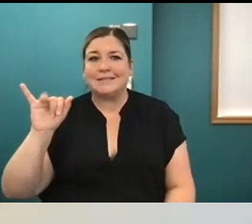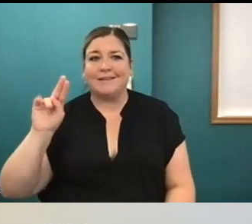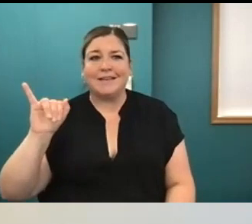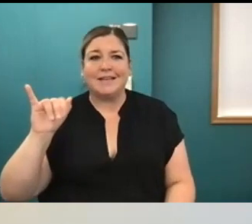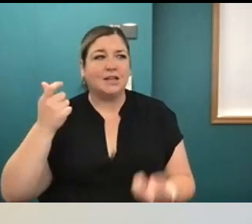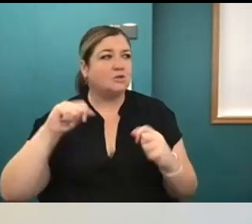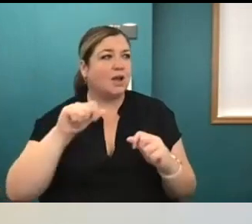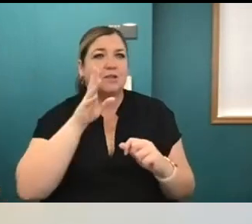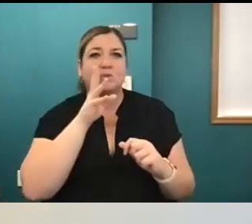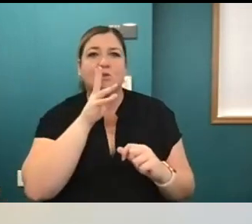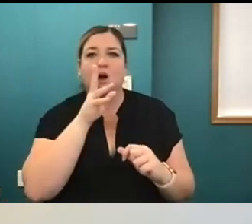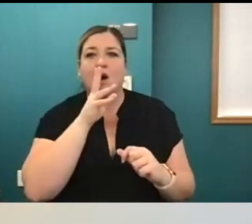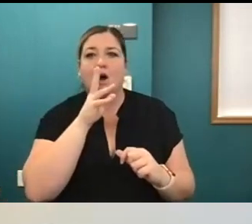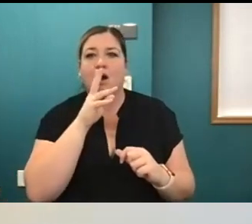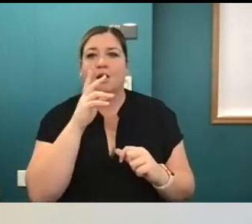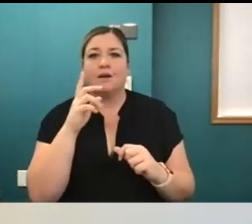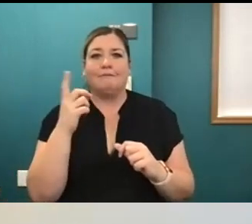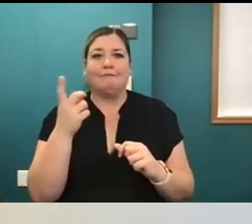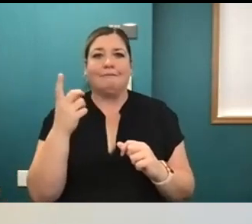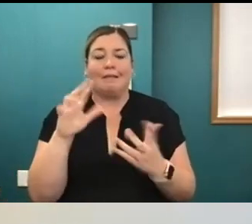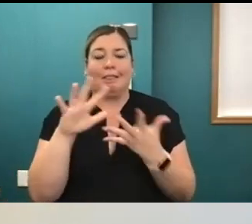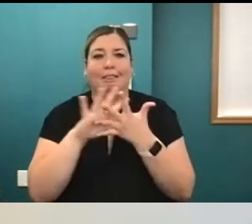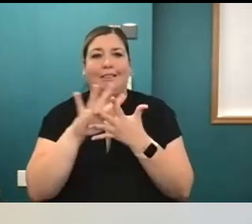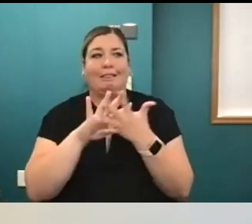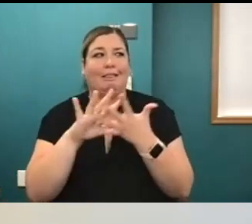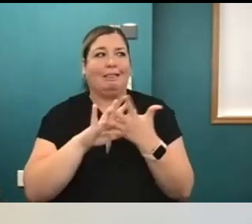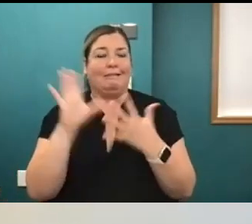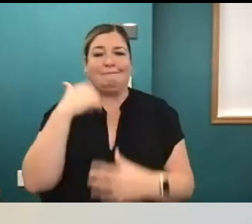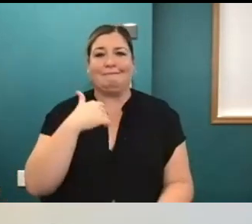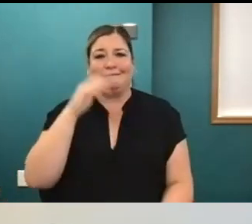I think we have somebody's camera on or sound